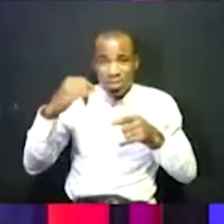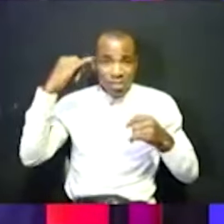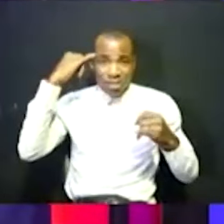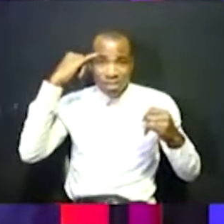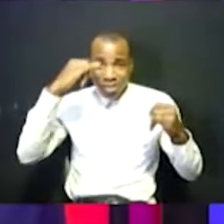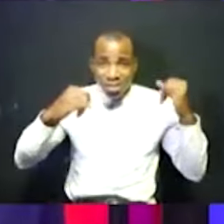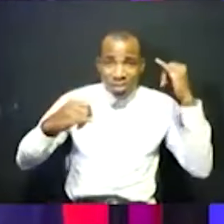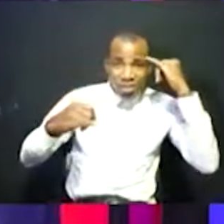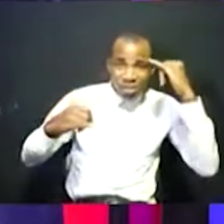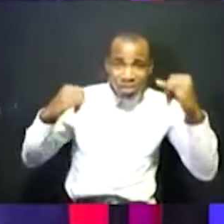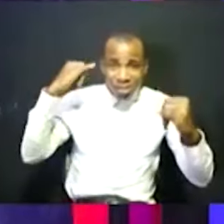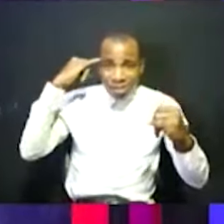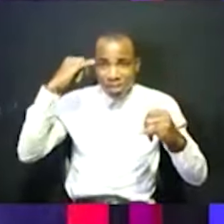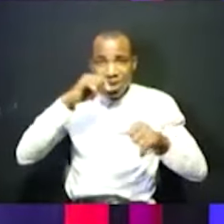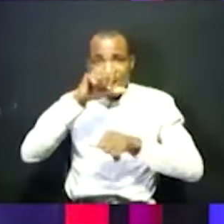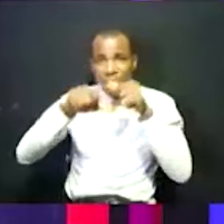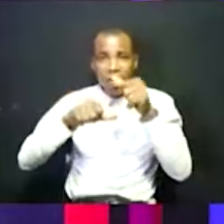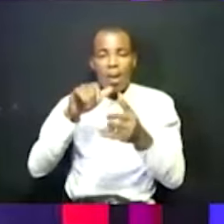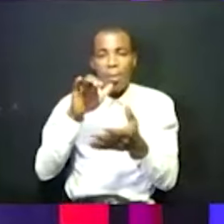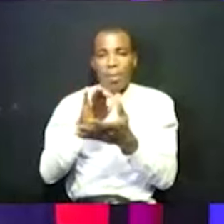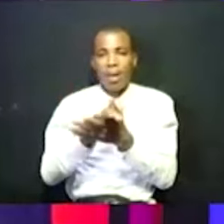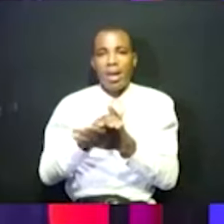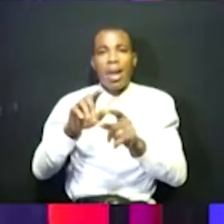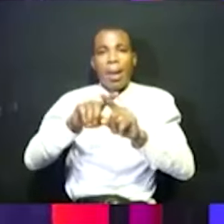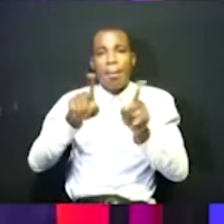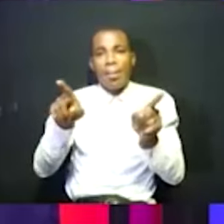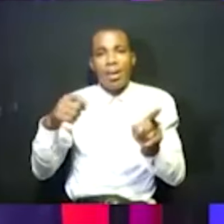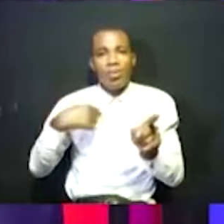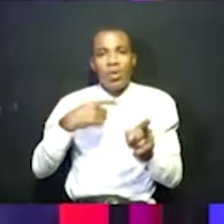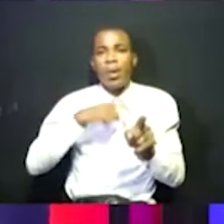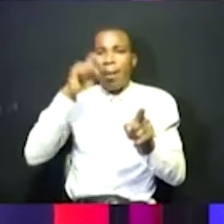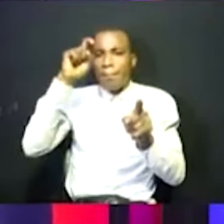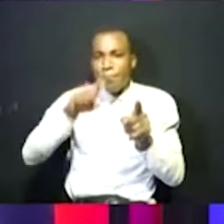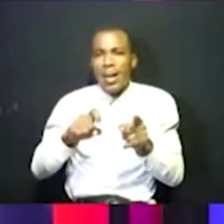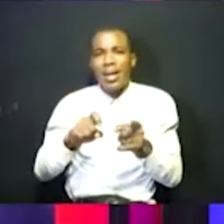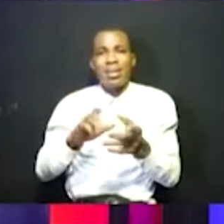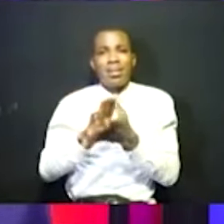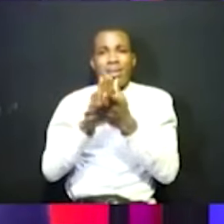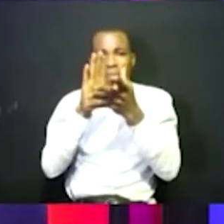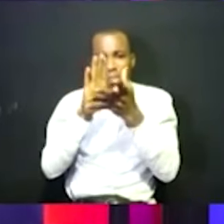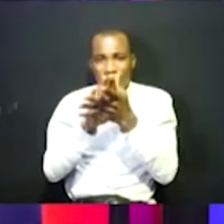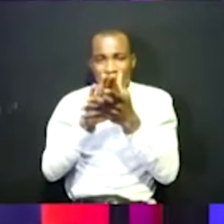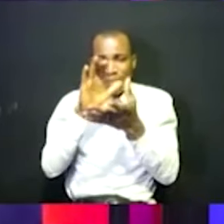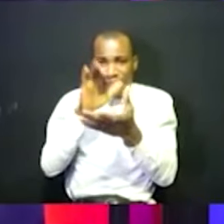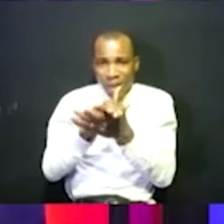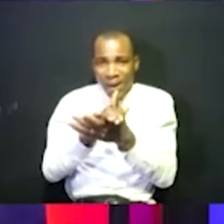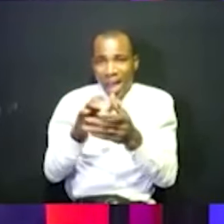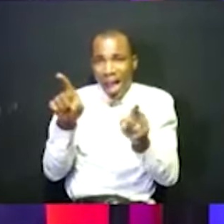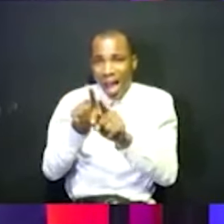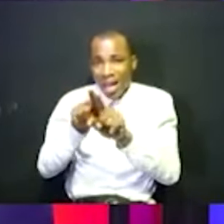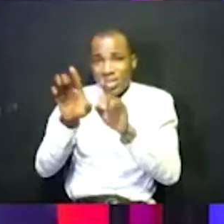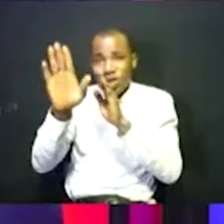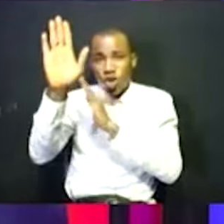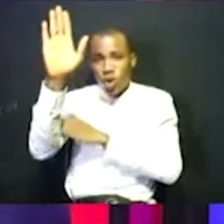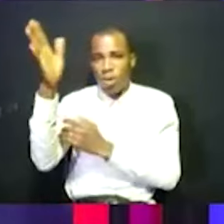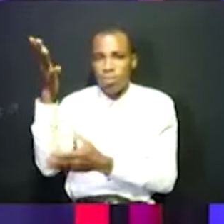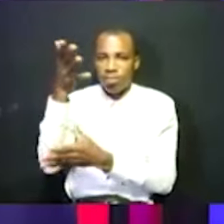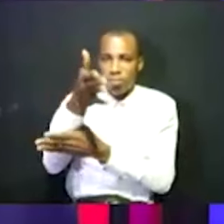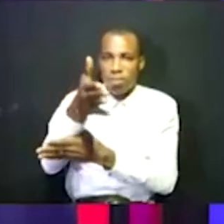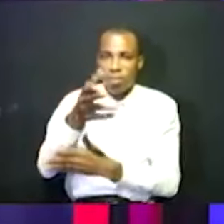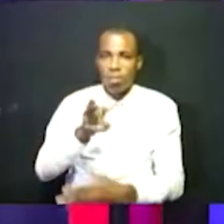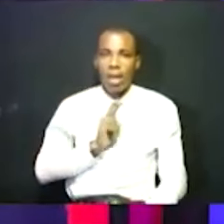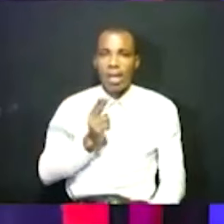encourage us to stand up to it as people of God. Well, yen church and I say I disuemono, niame pesemiano,